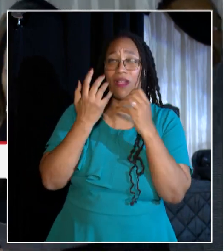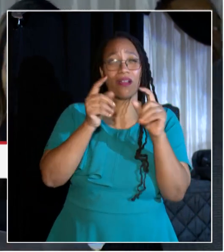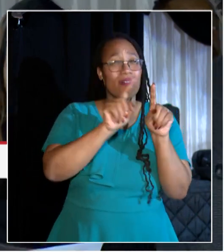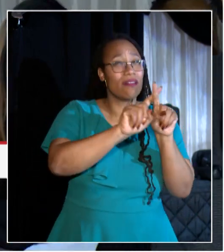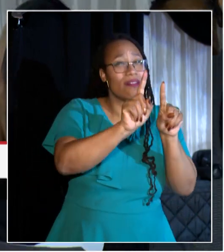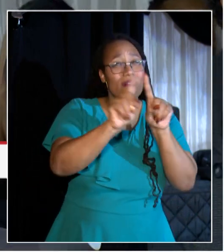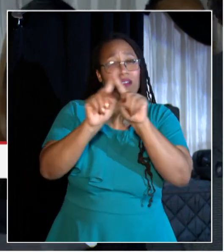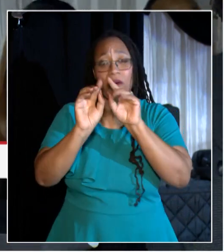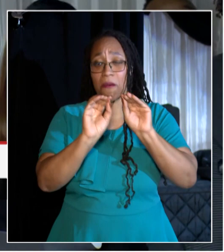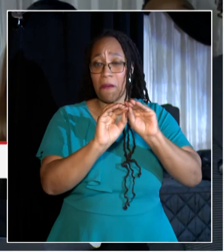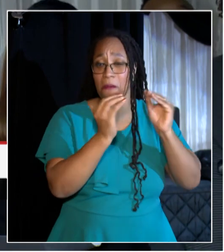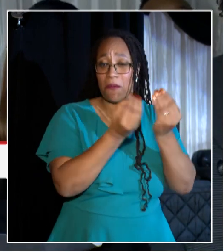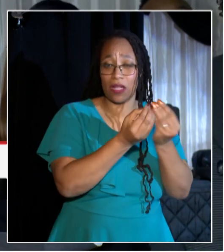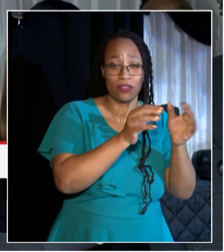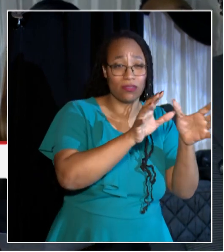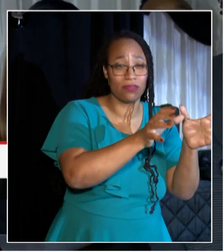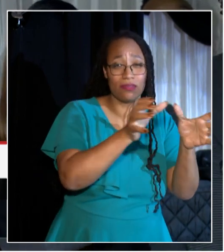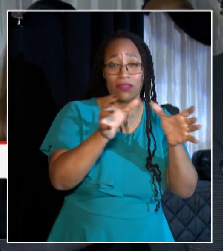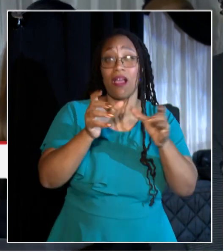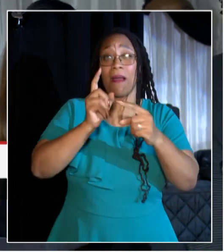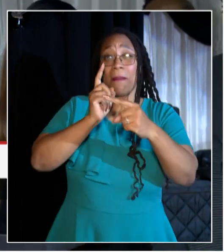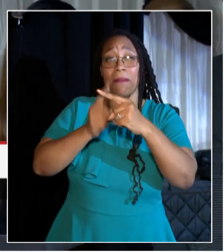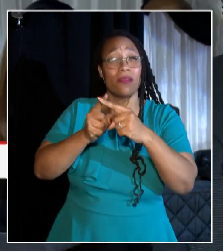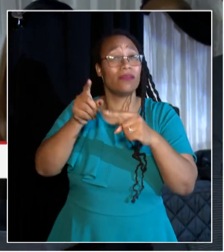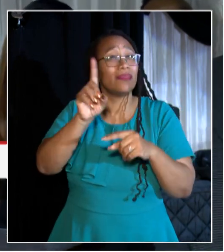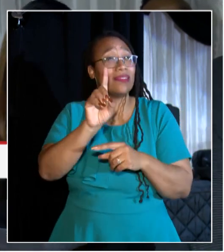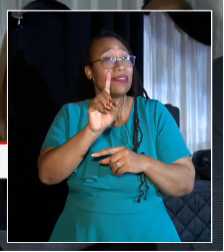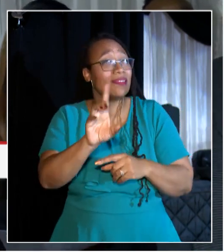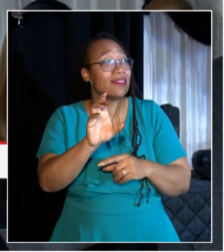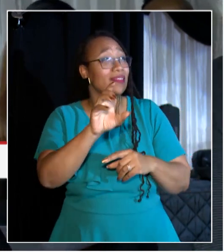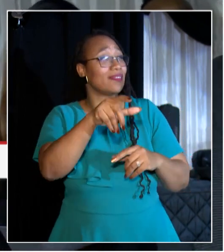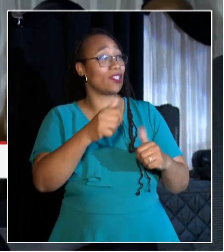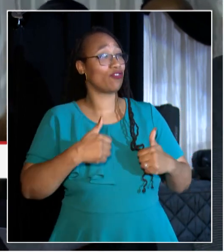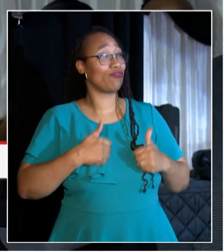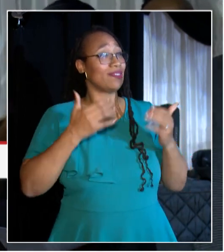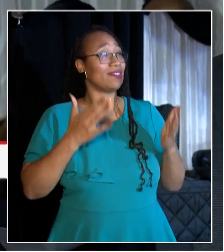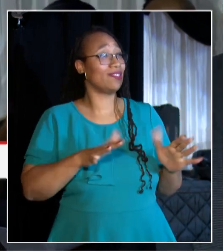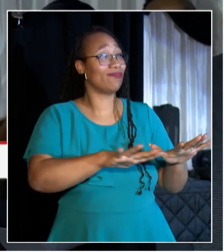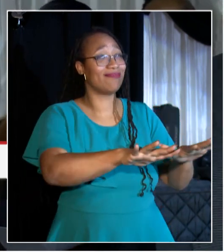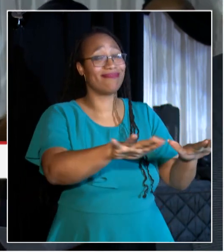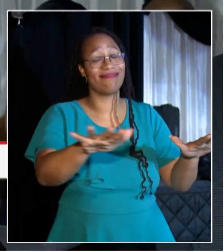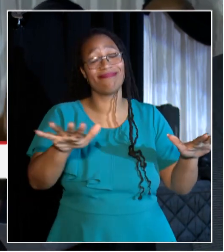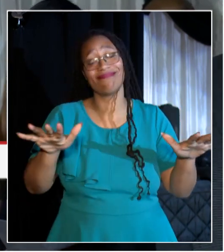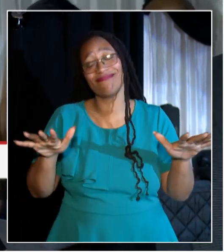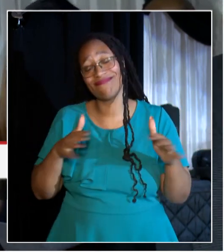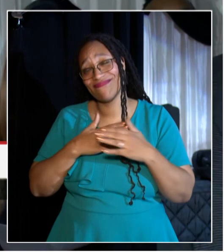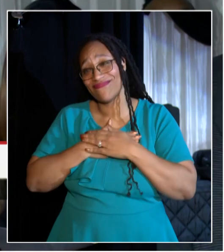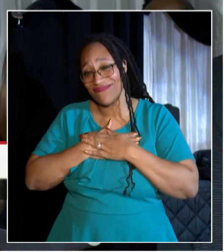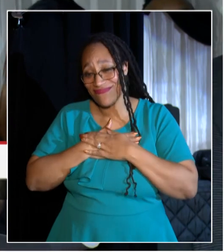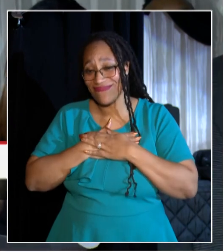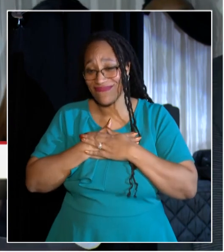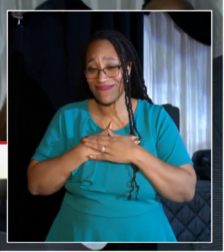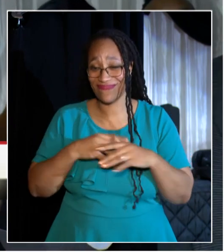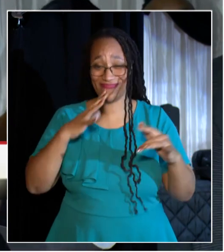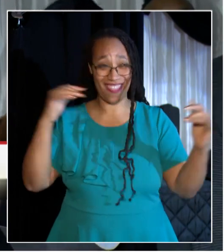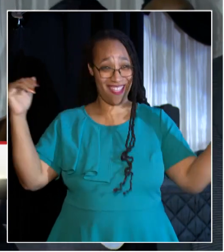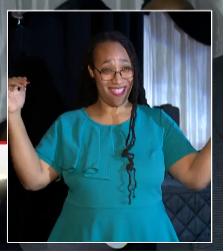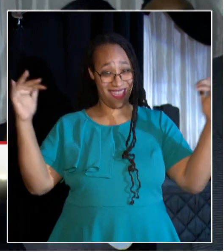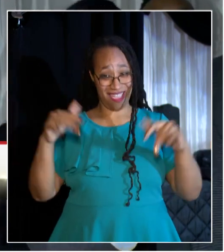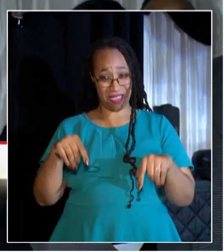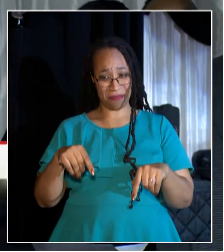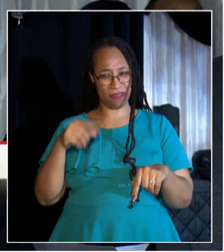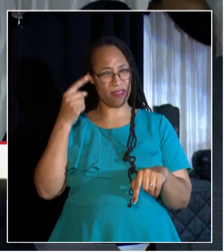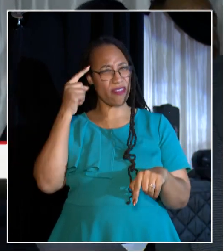residents. Your presence at Black History Month events like this contribute to the rich tapestry of the Black